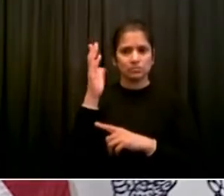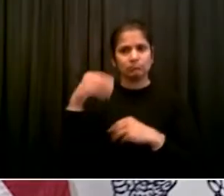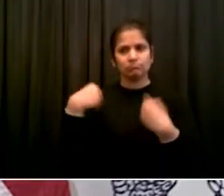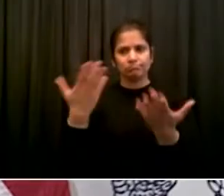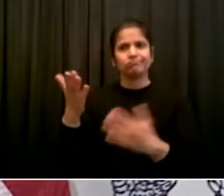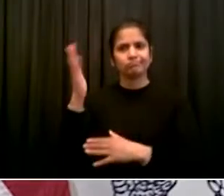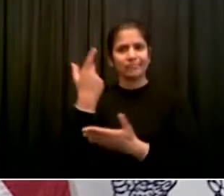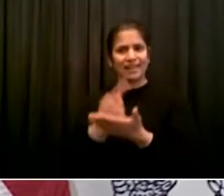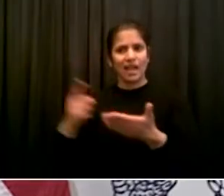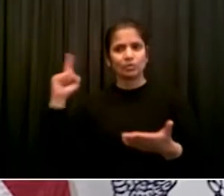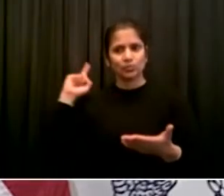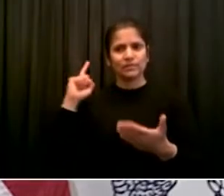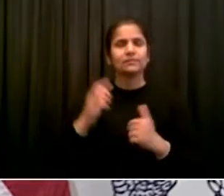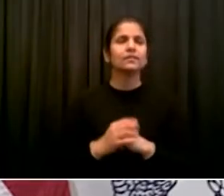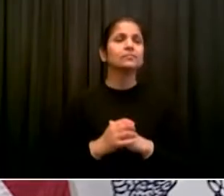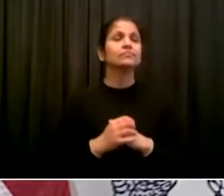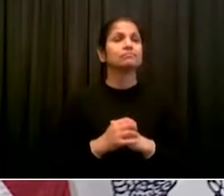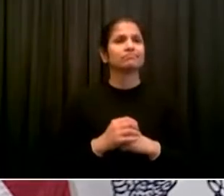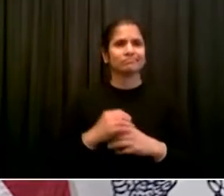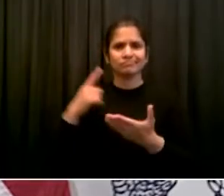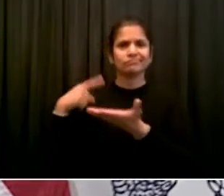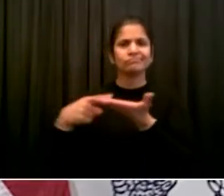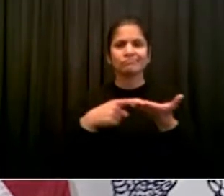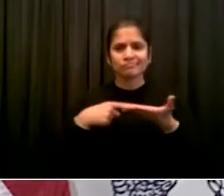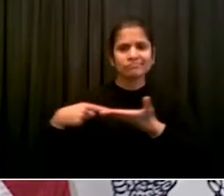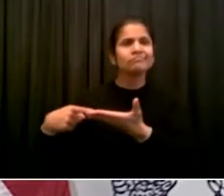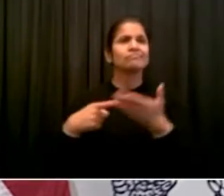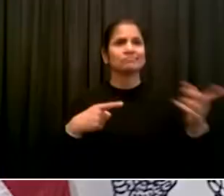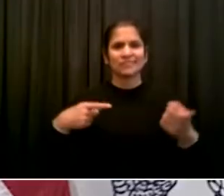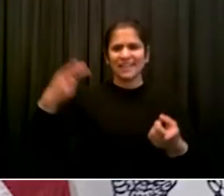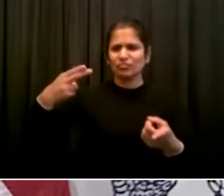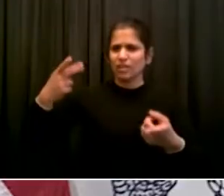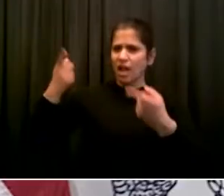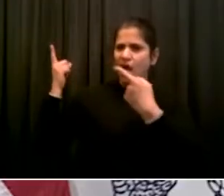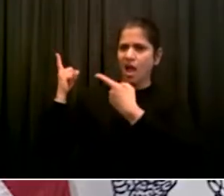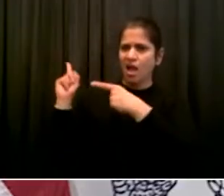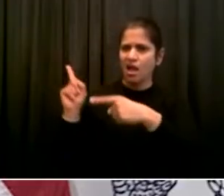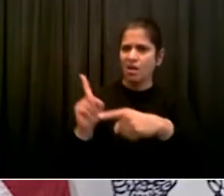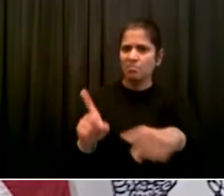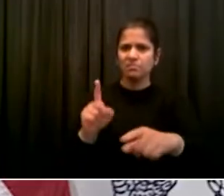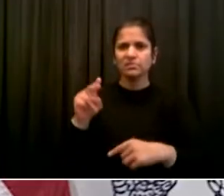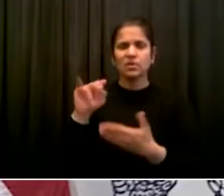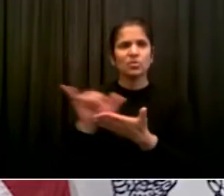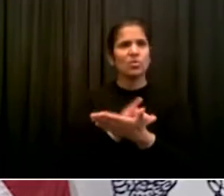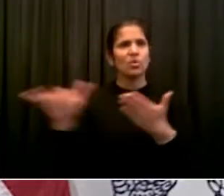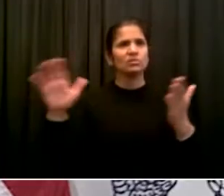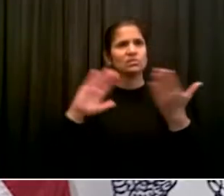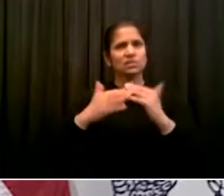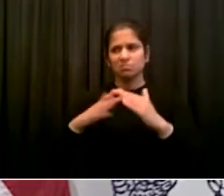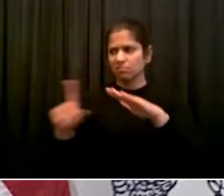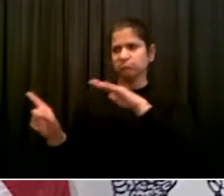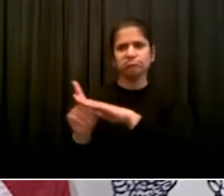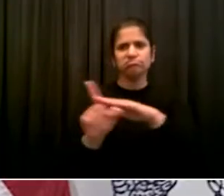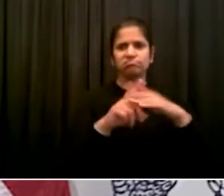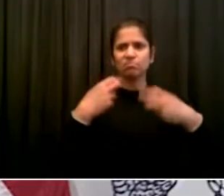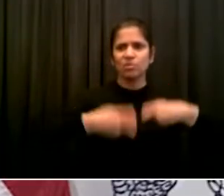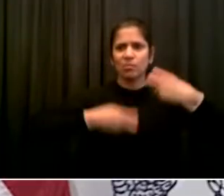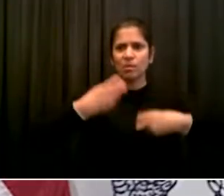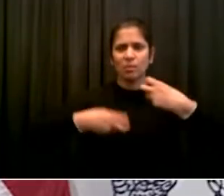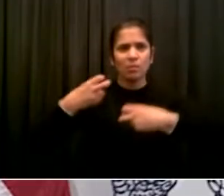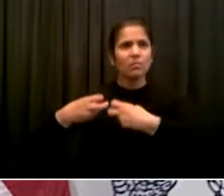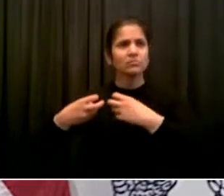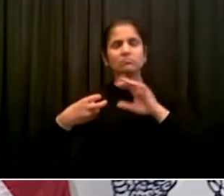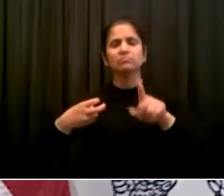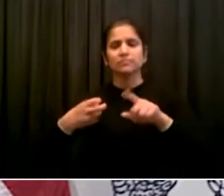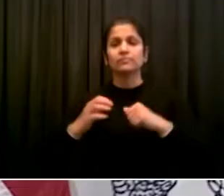NYPD, not just the noble history, the heroic history, but the troubled history as well, and the structural racism that existed in the past